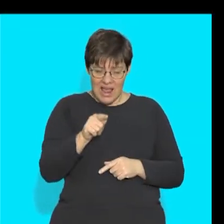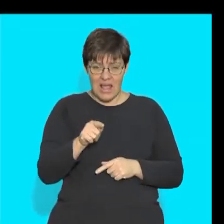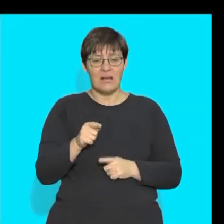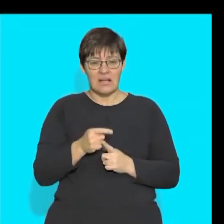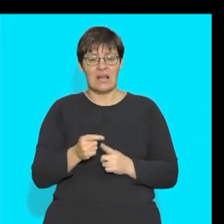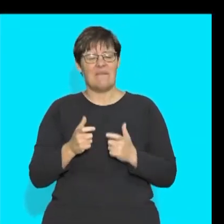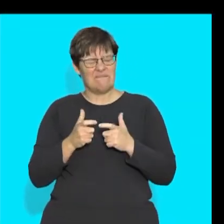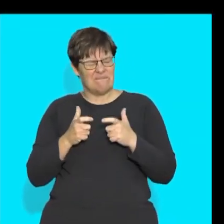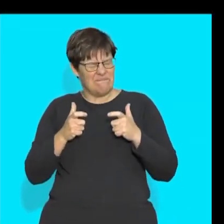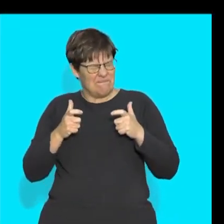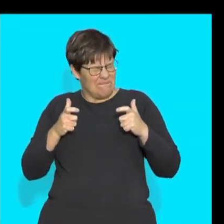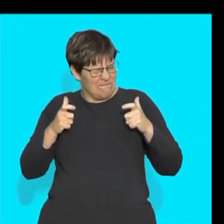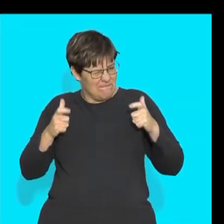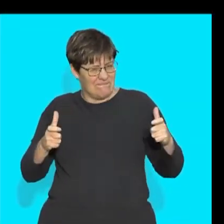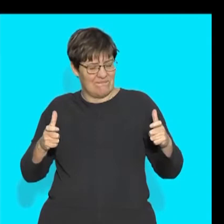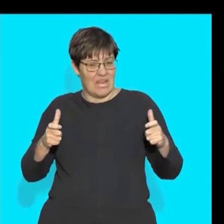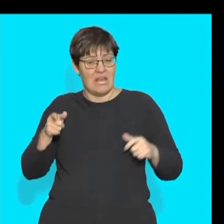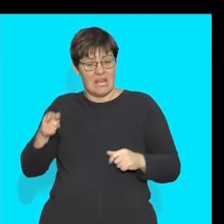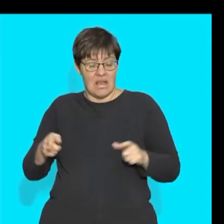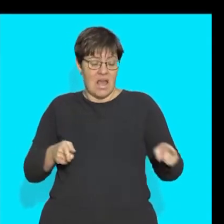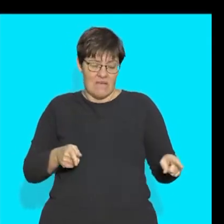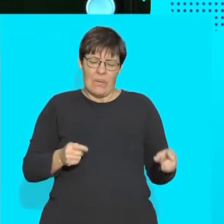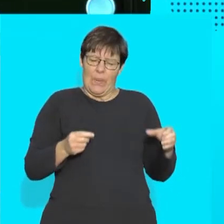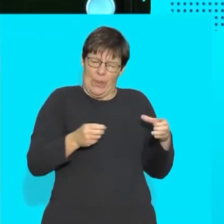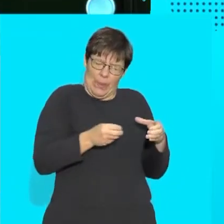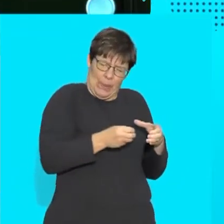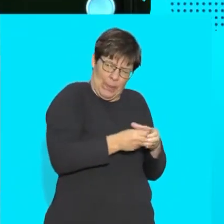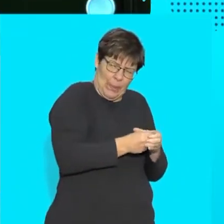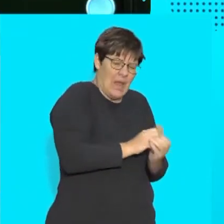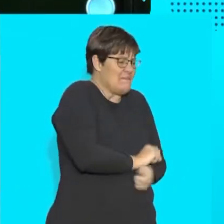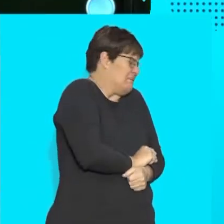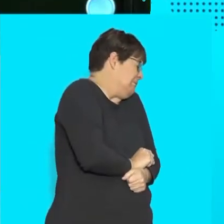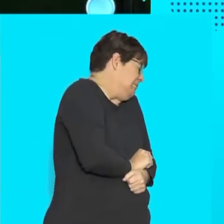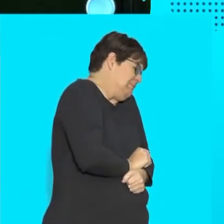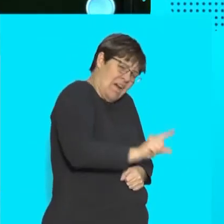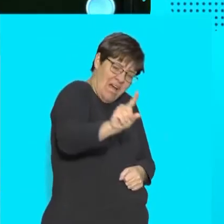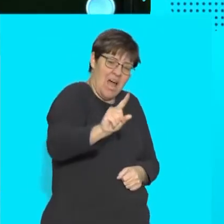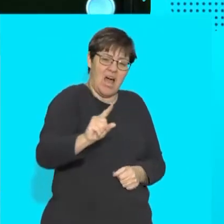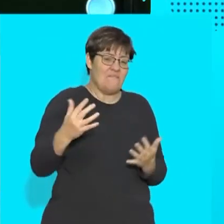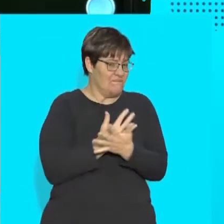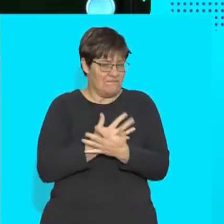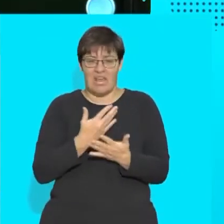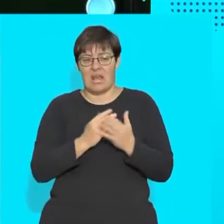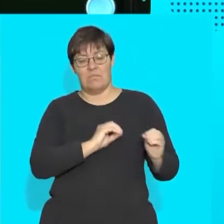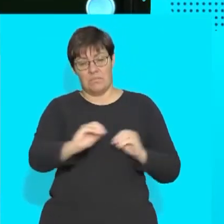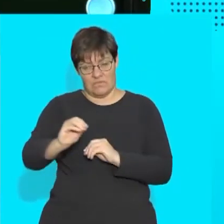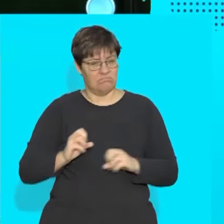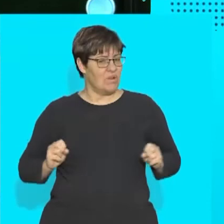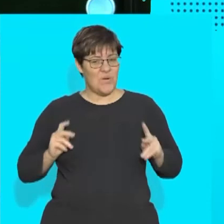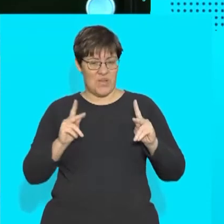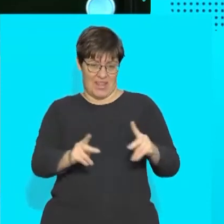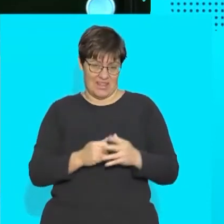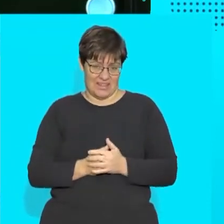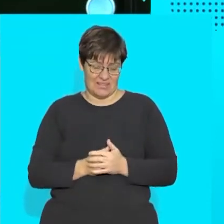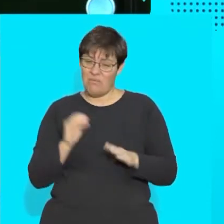so very, very, very, very, very small. Electrons can move extremely quickly. And we're okay with